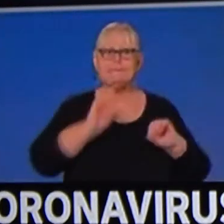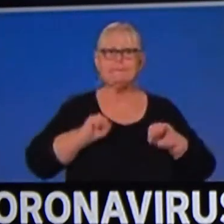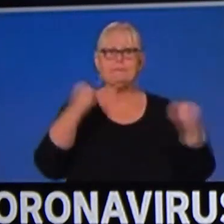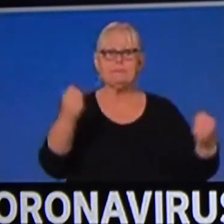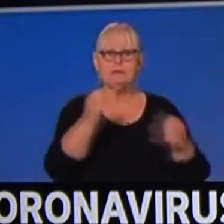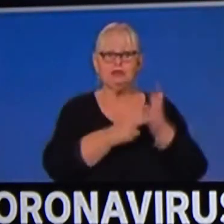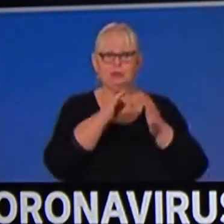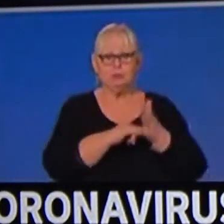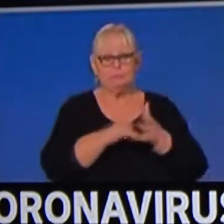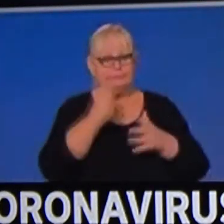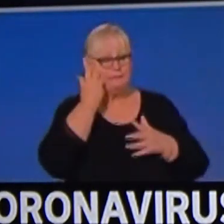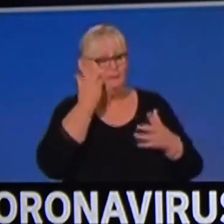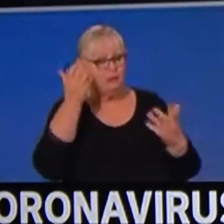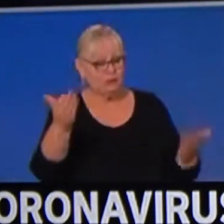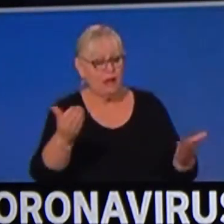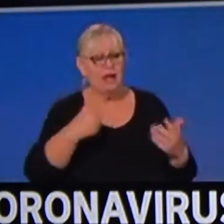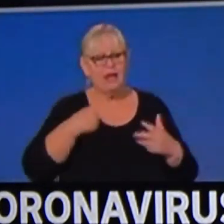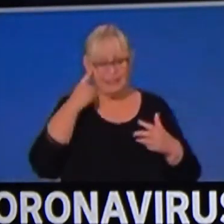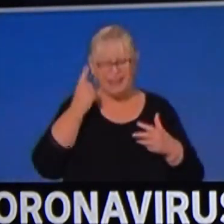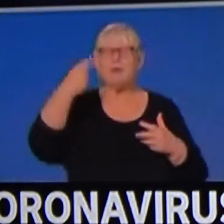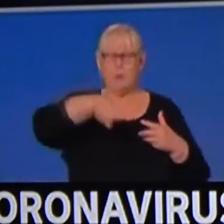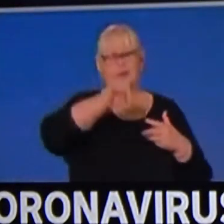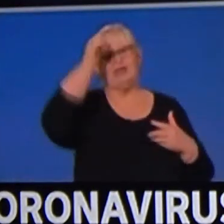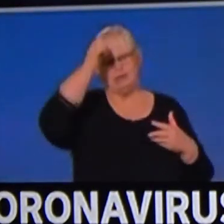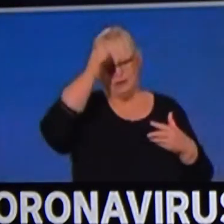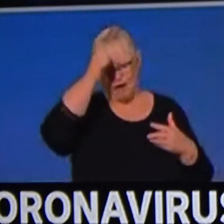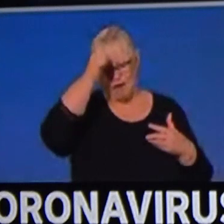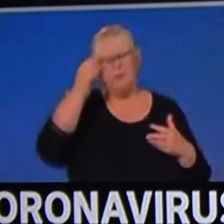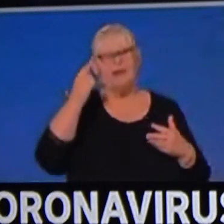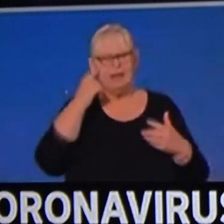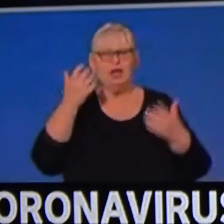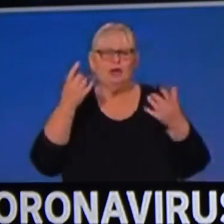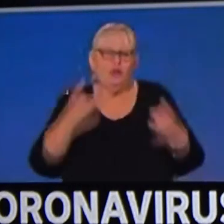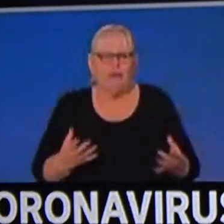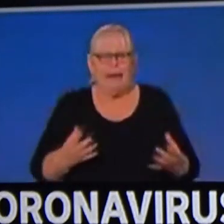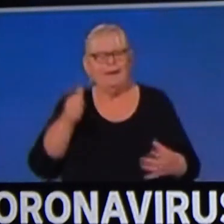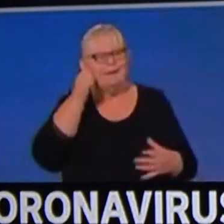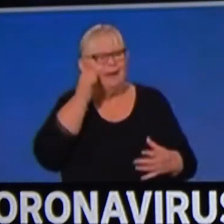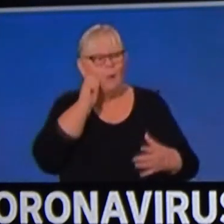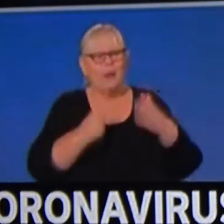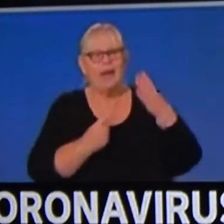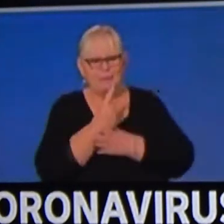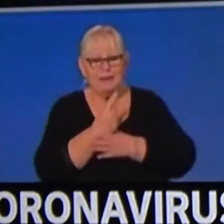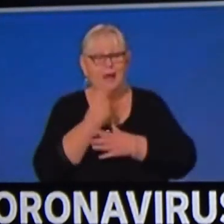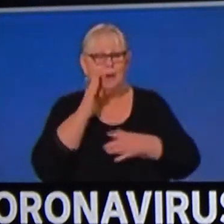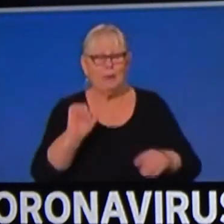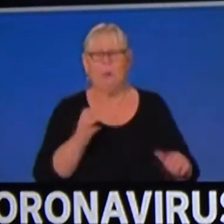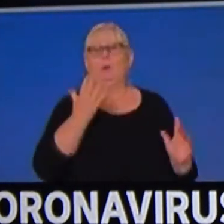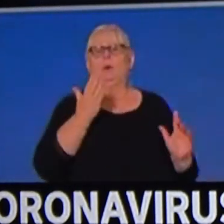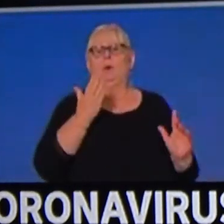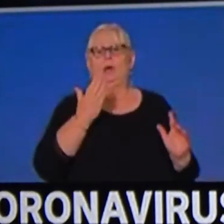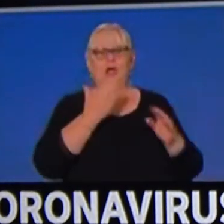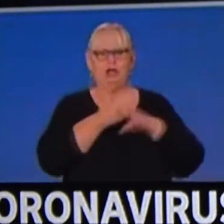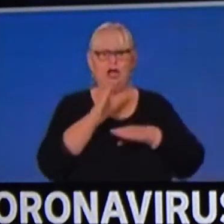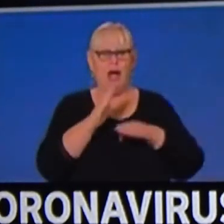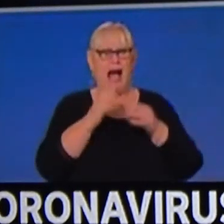in the months ahead. I think Australians understand that. I think Australians are ready for that. But it is always difficult to receive that news,